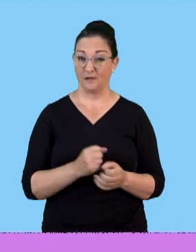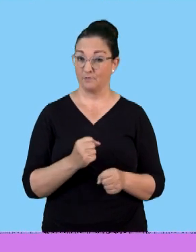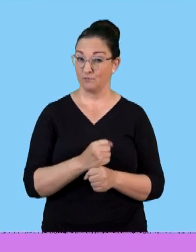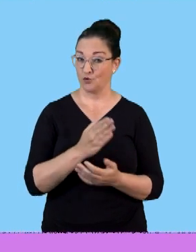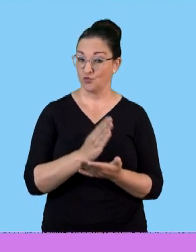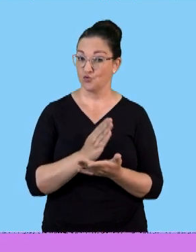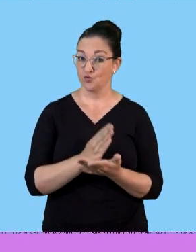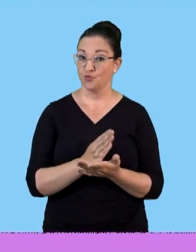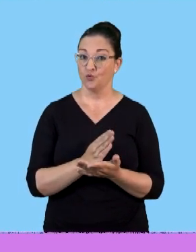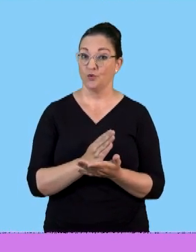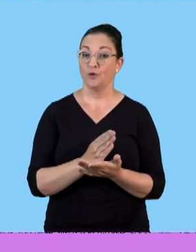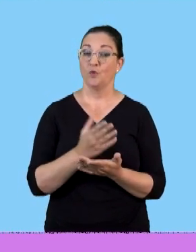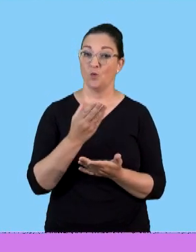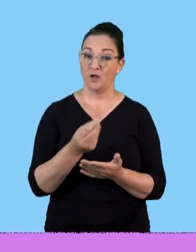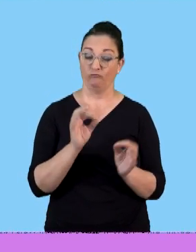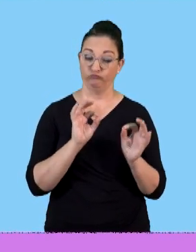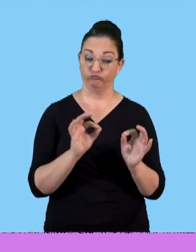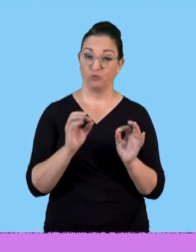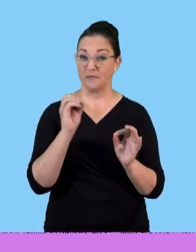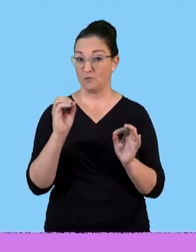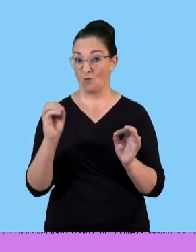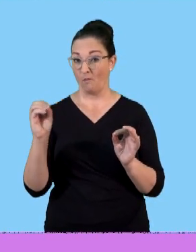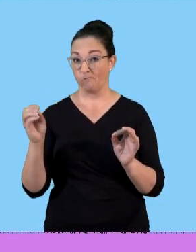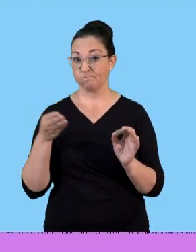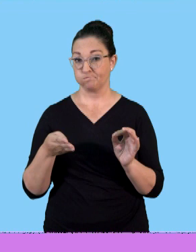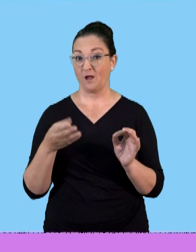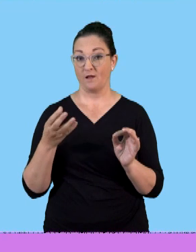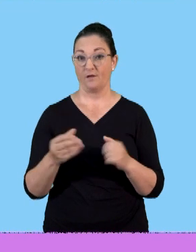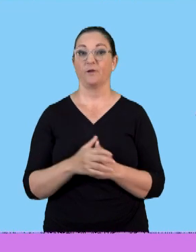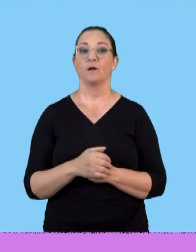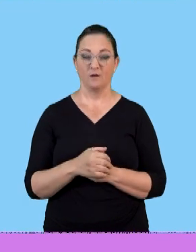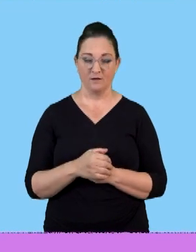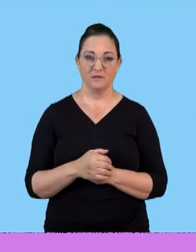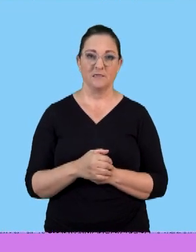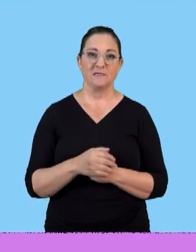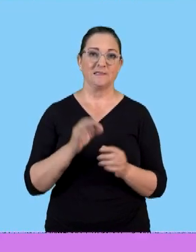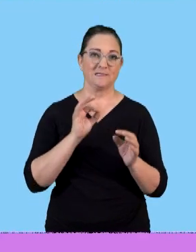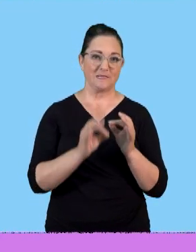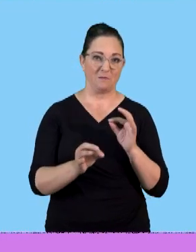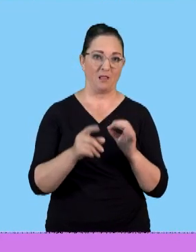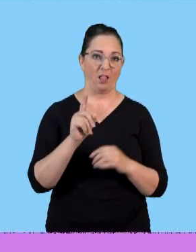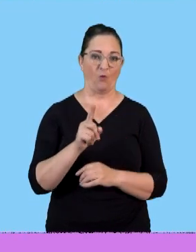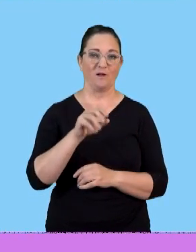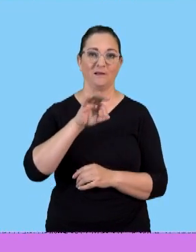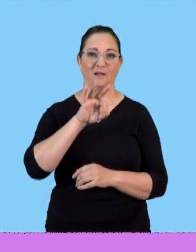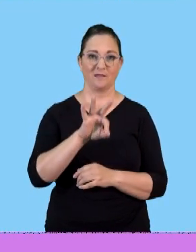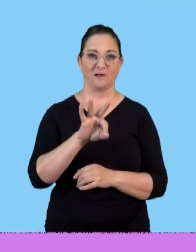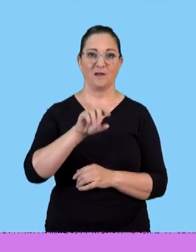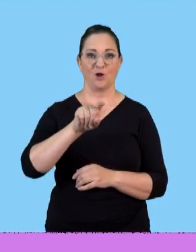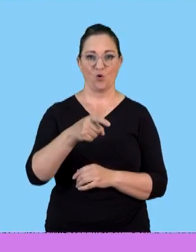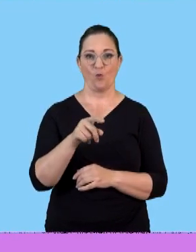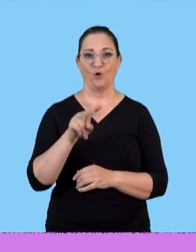Okay, and make sure that we have the correct amount of zeros there. So if I simplify this, I will get an answer of